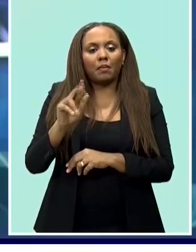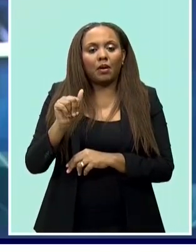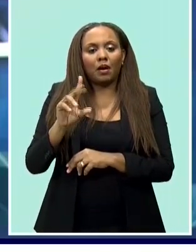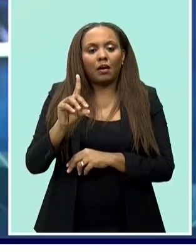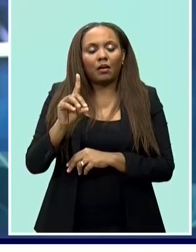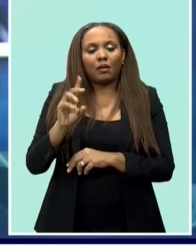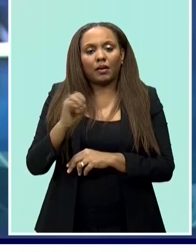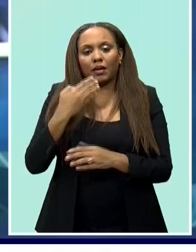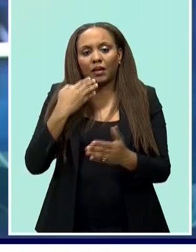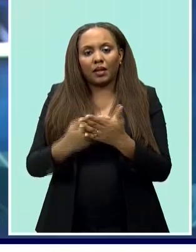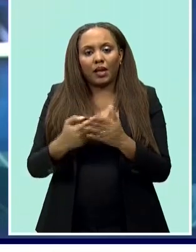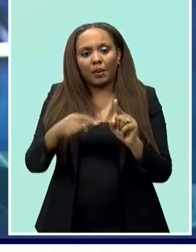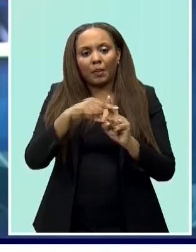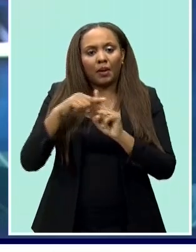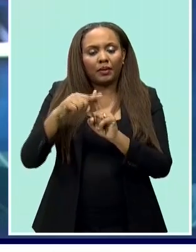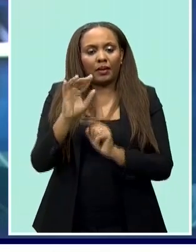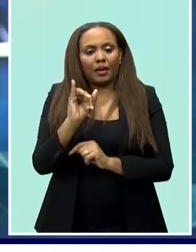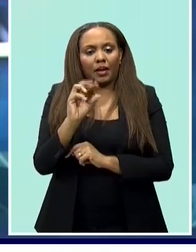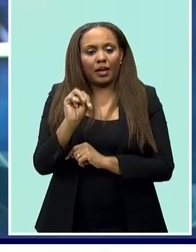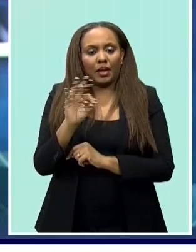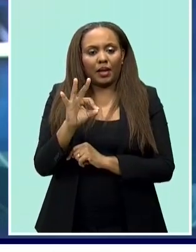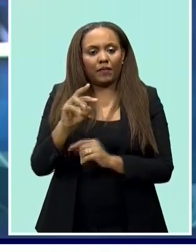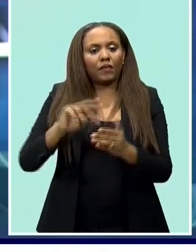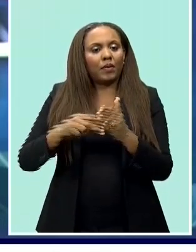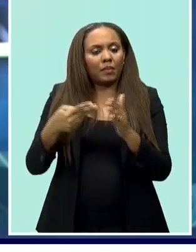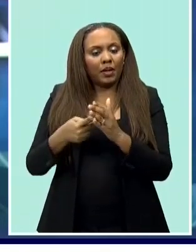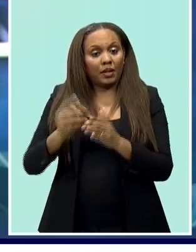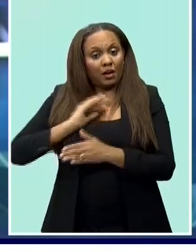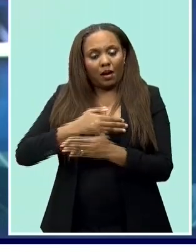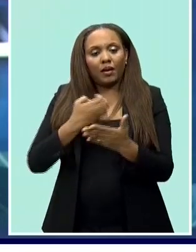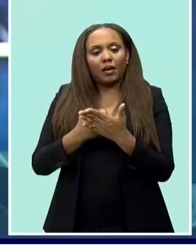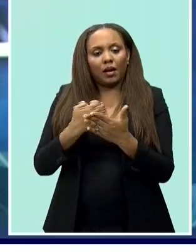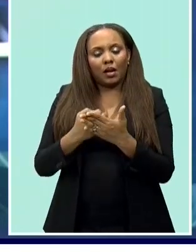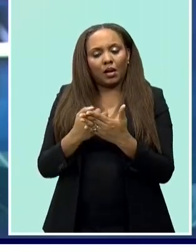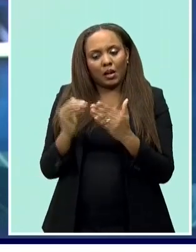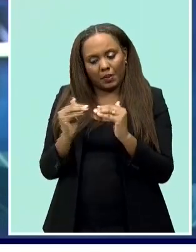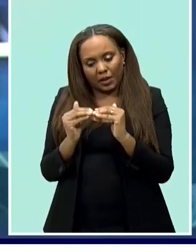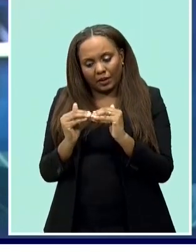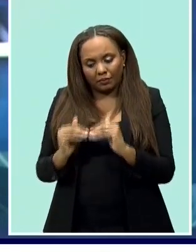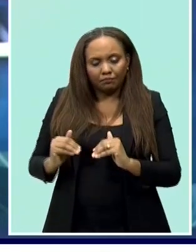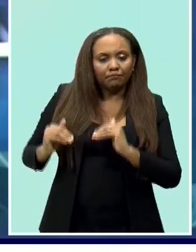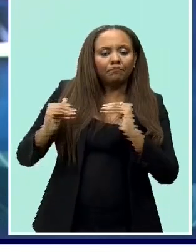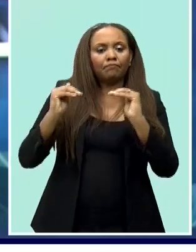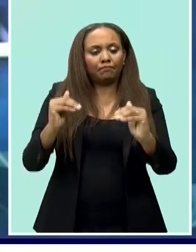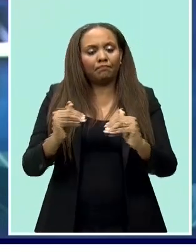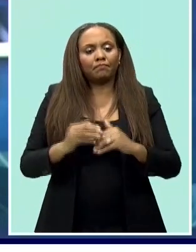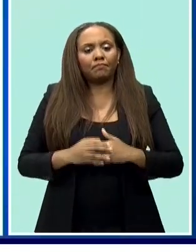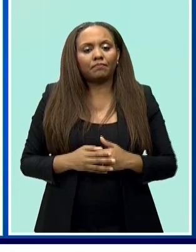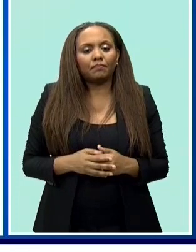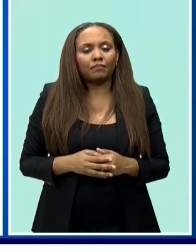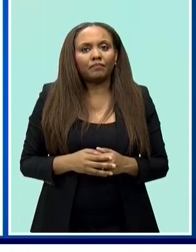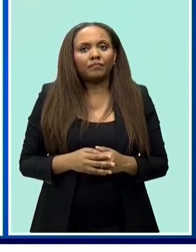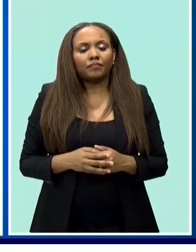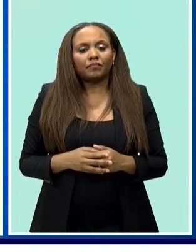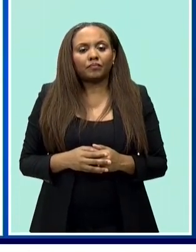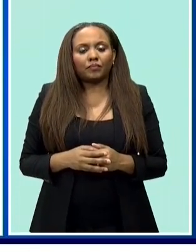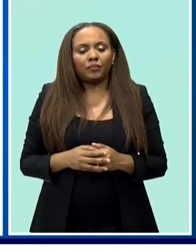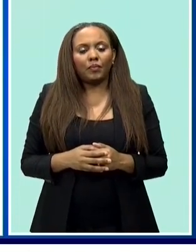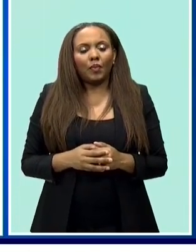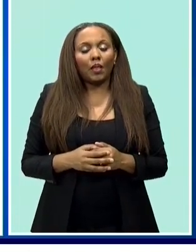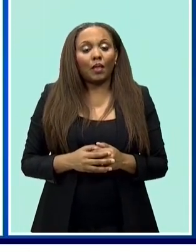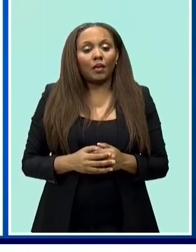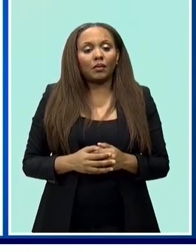reviews, are all indications the country's economy is going in the right direction. But credit rating